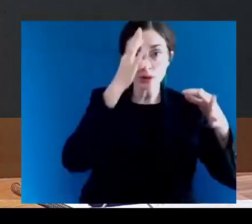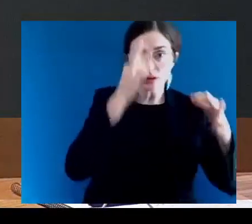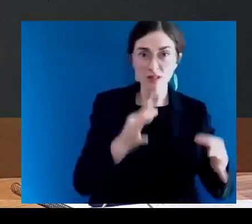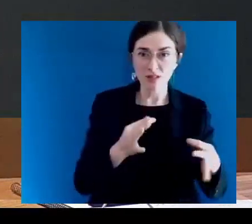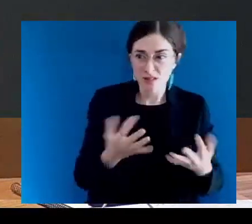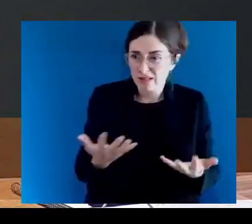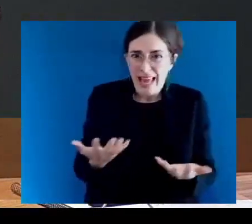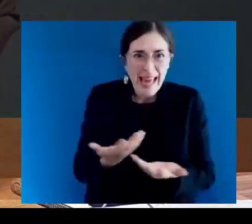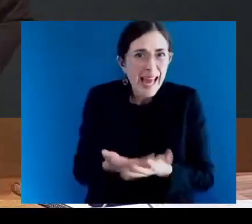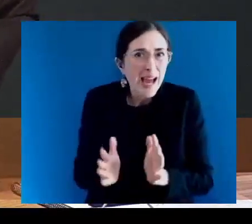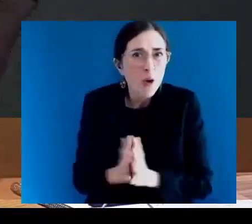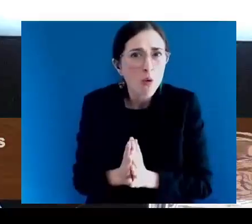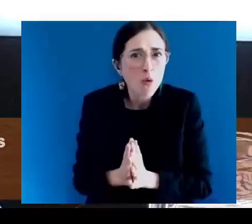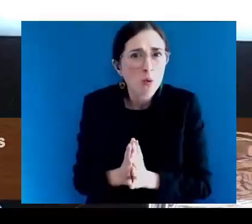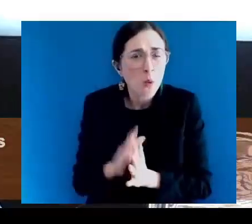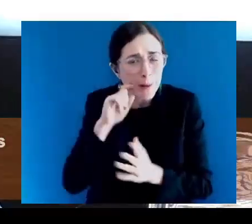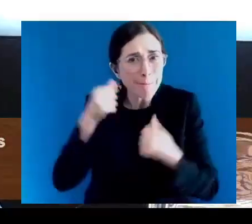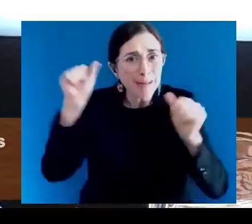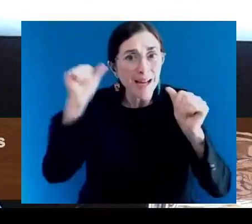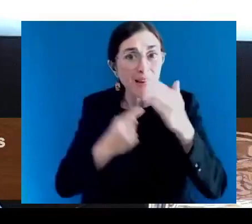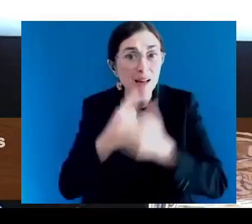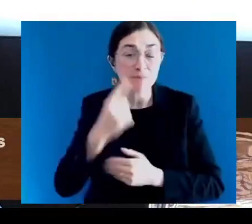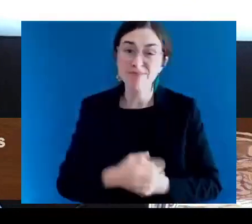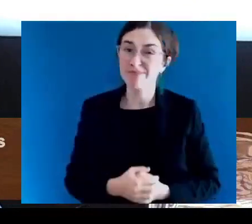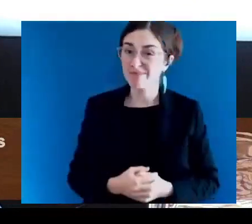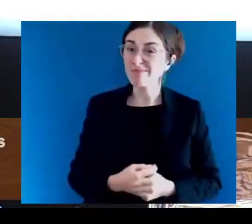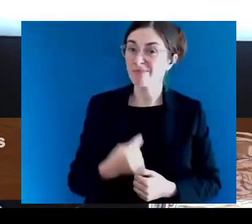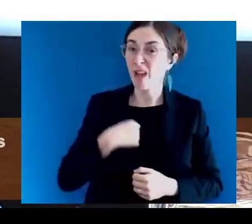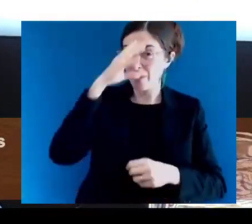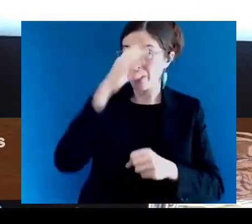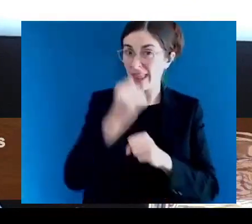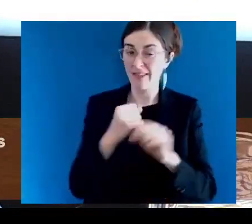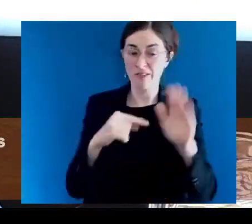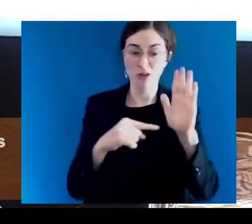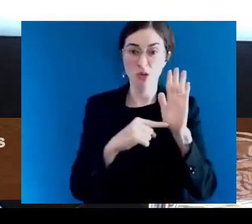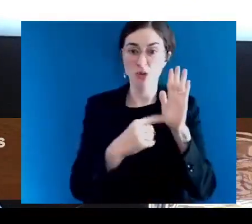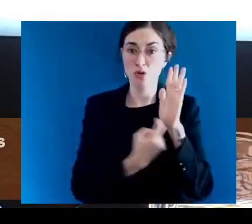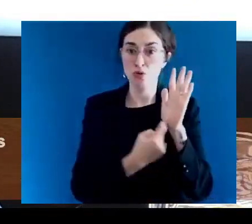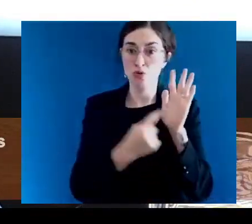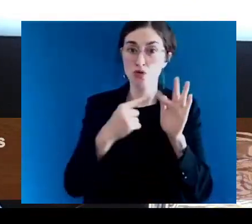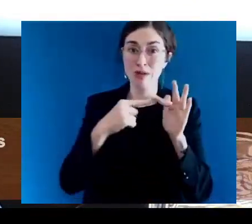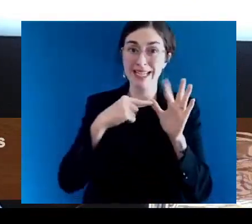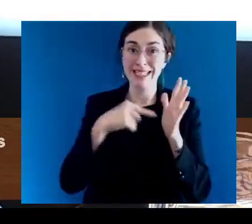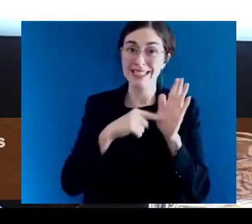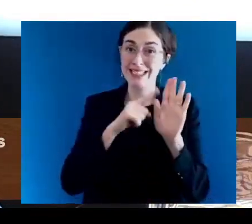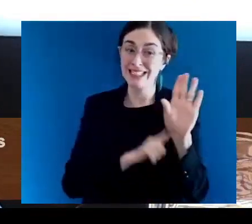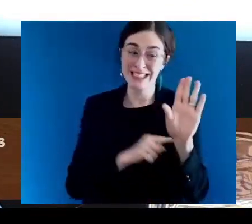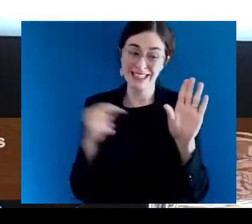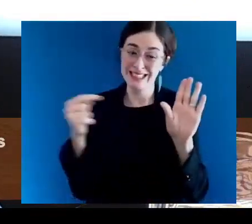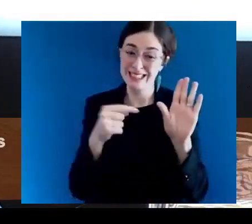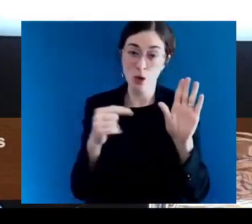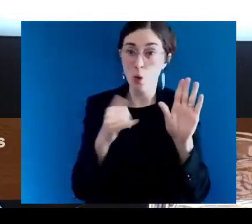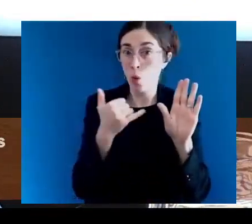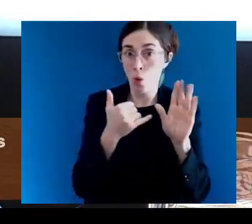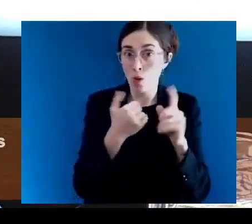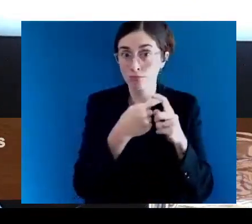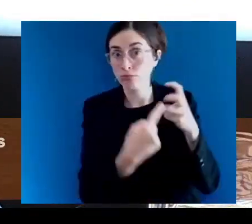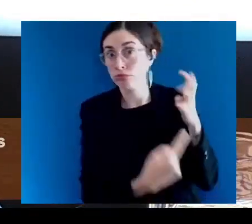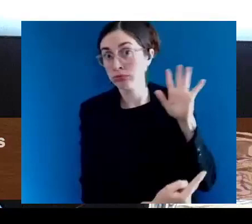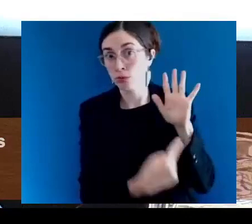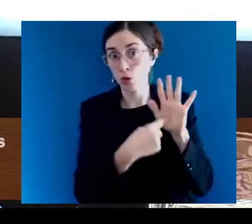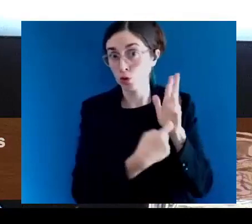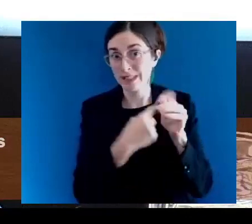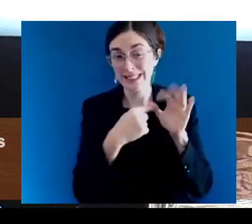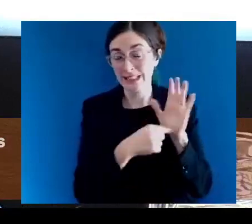Ultimately, I see treaty or treaties as that really critical, significant turnaround